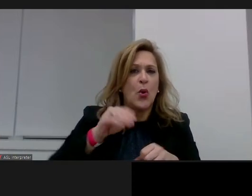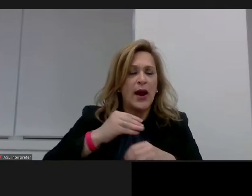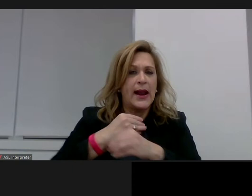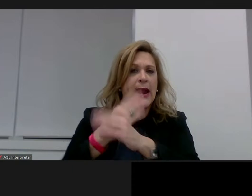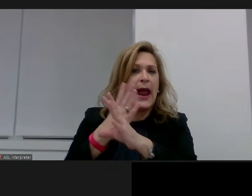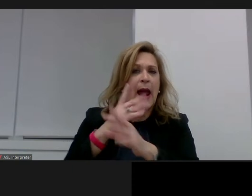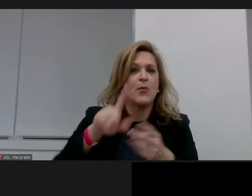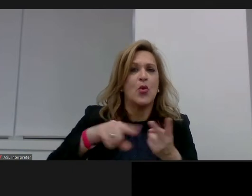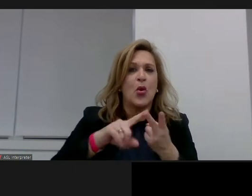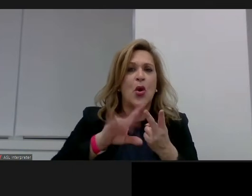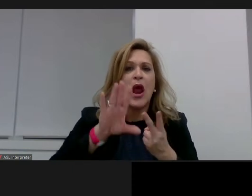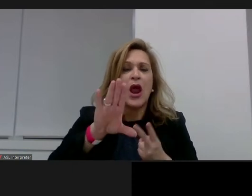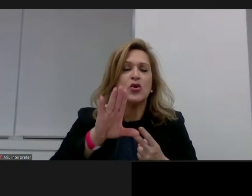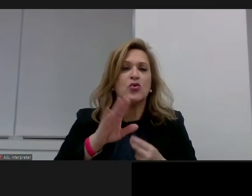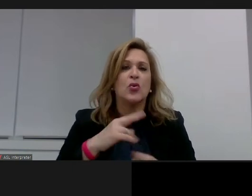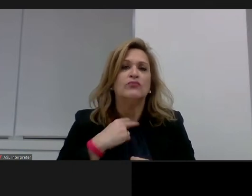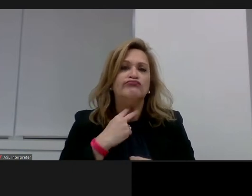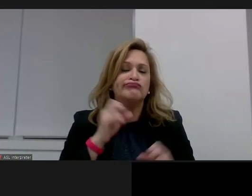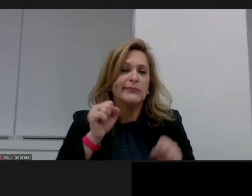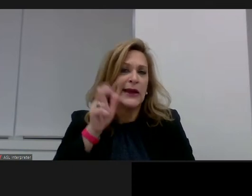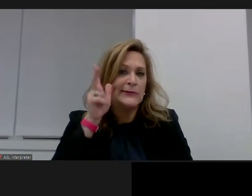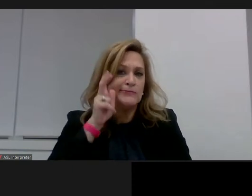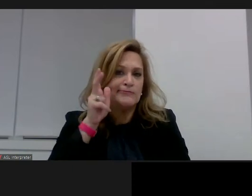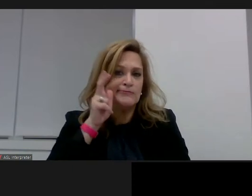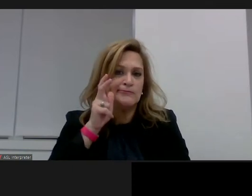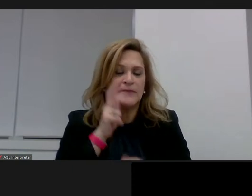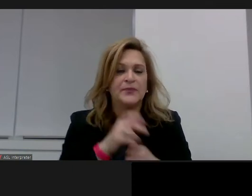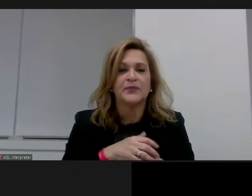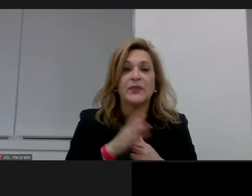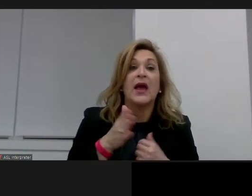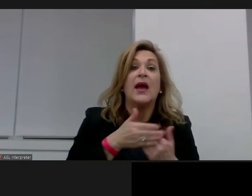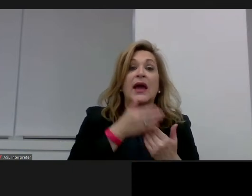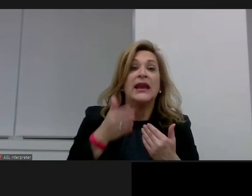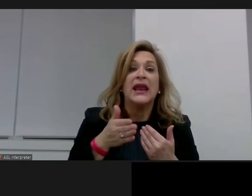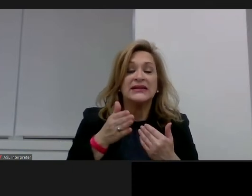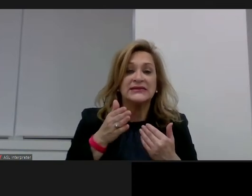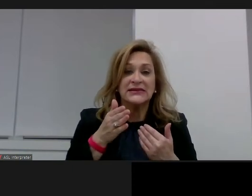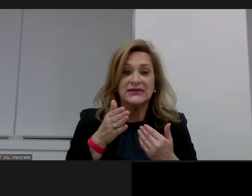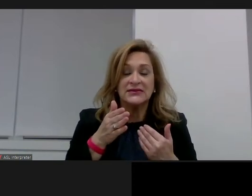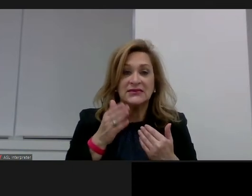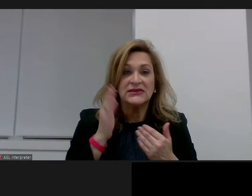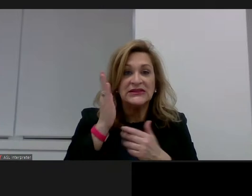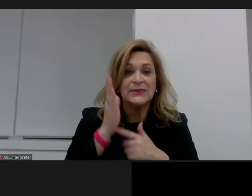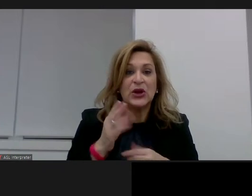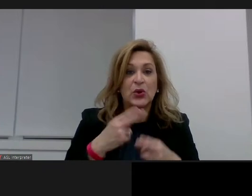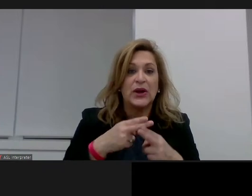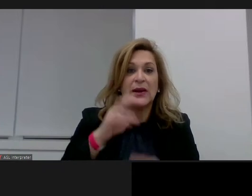next speaker is Evangeline Byards.